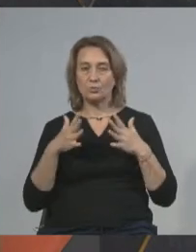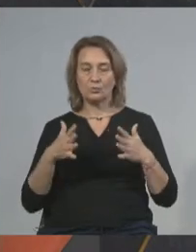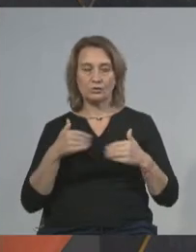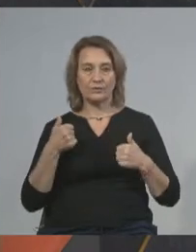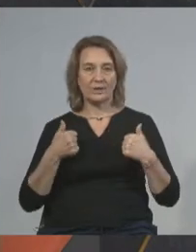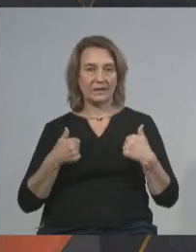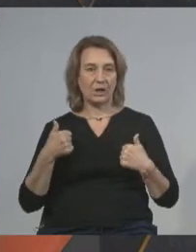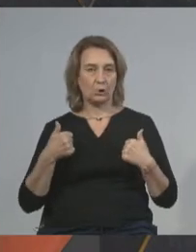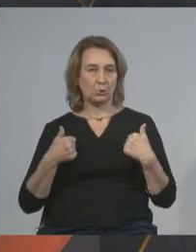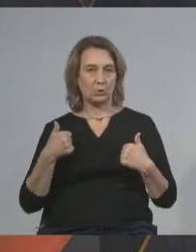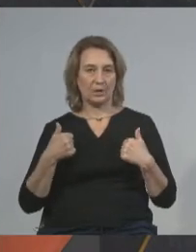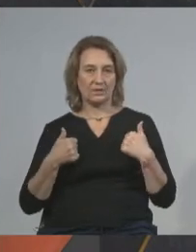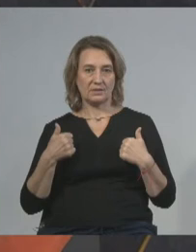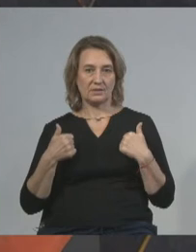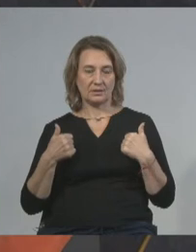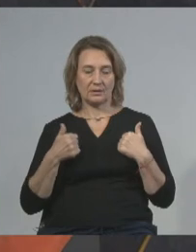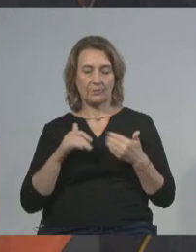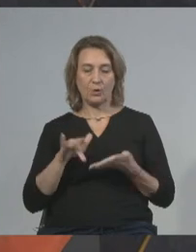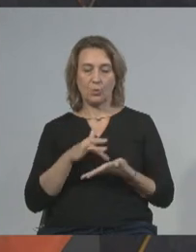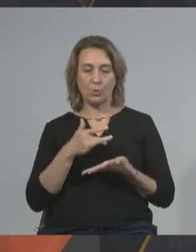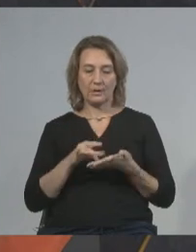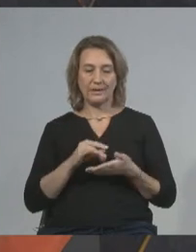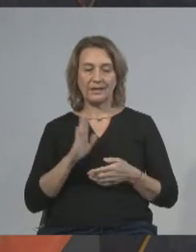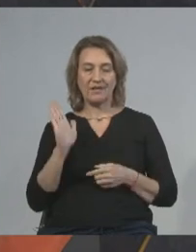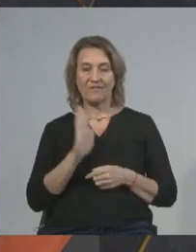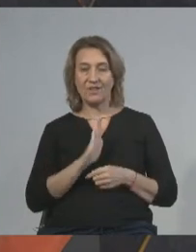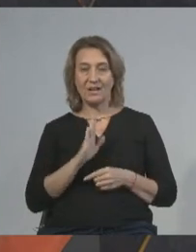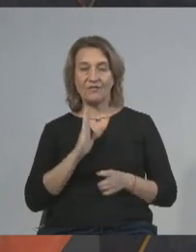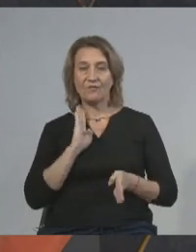small there are no